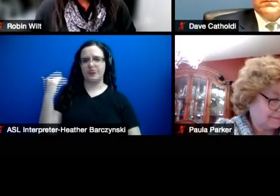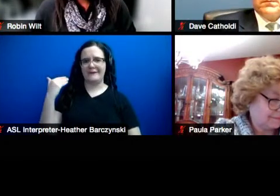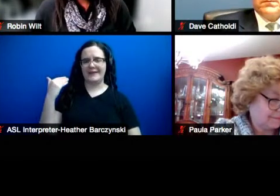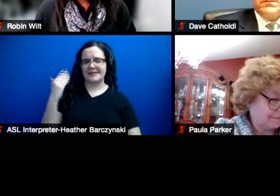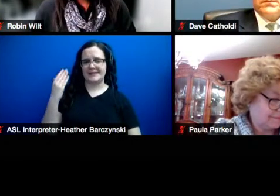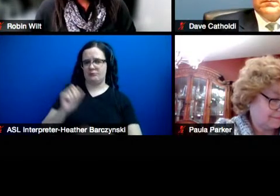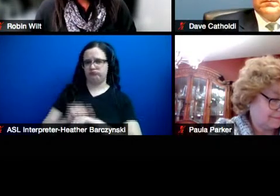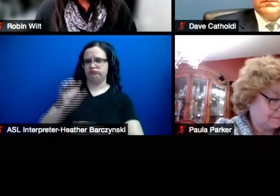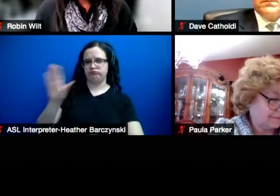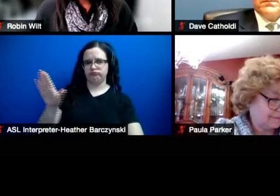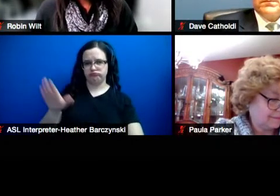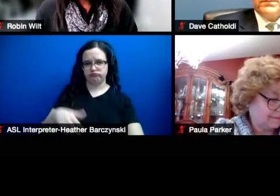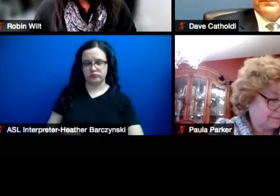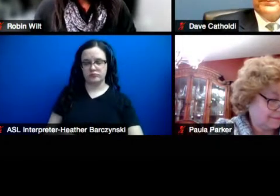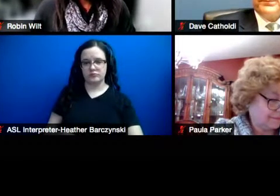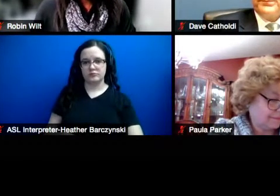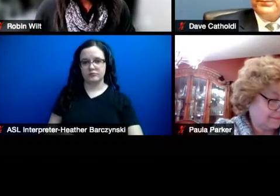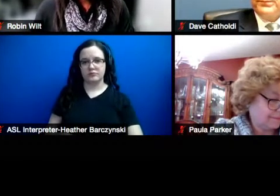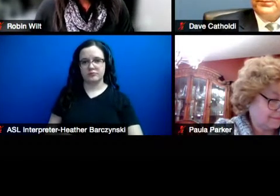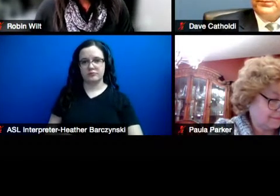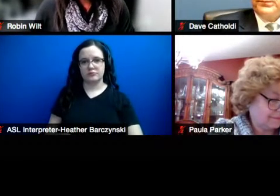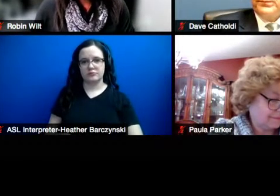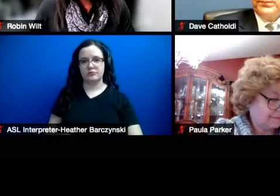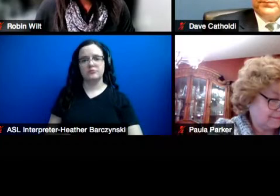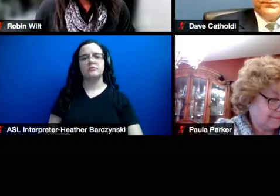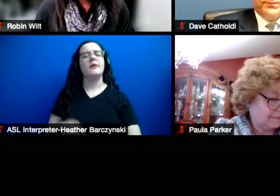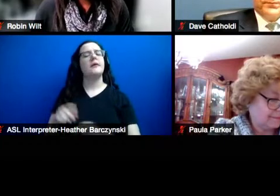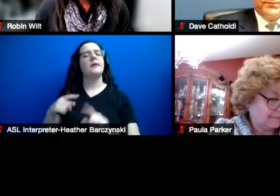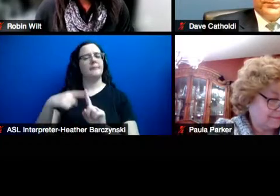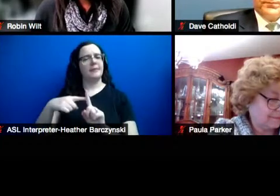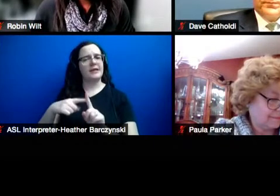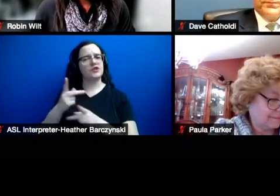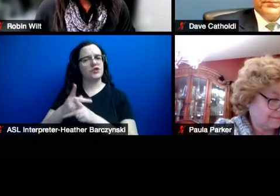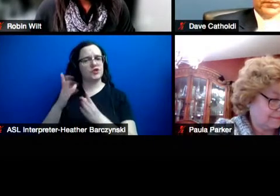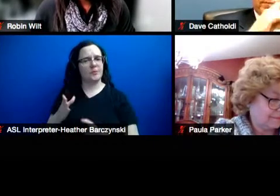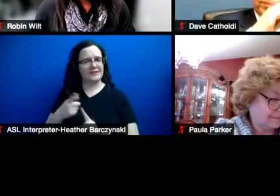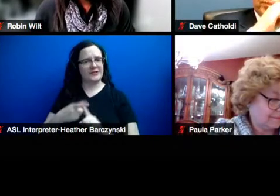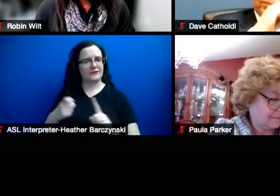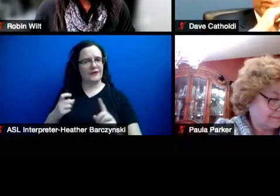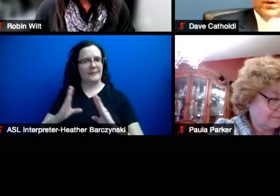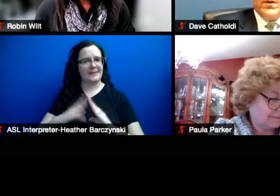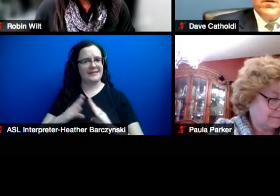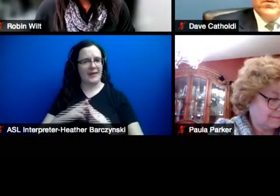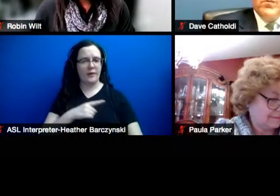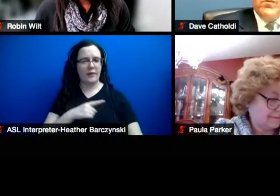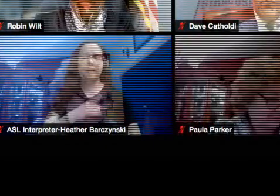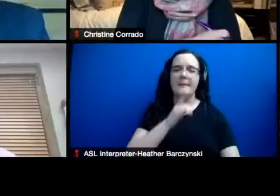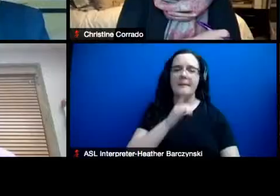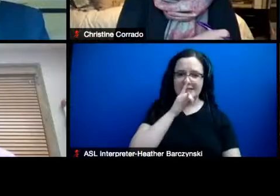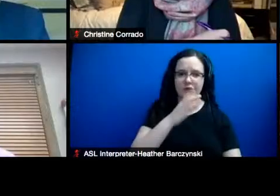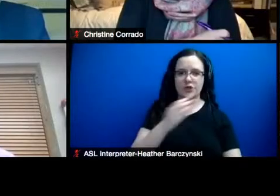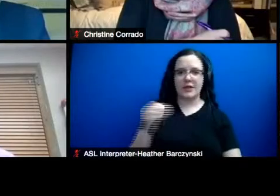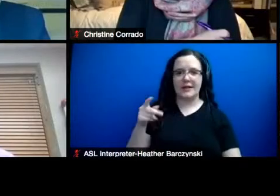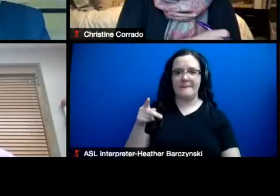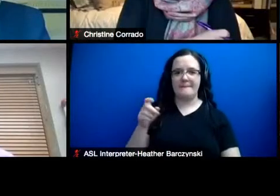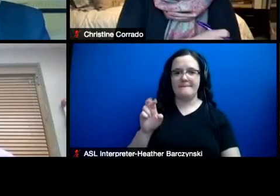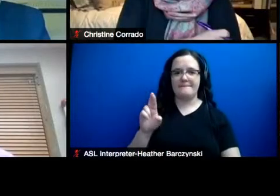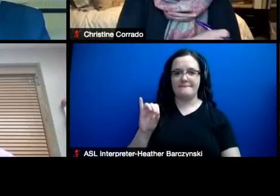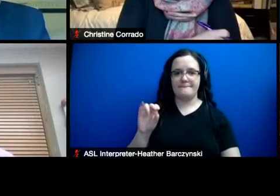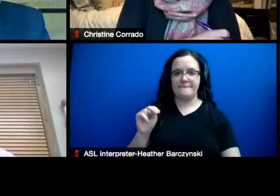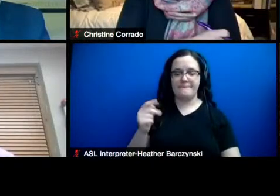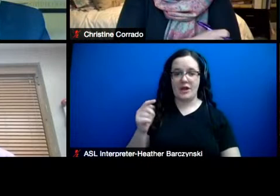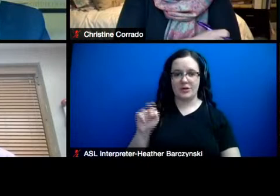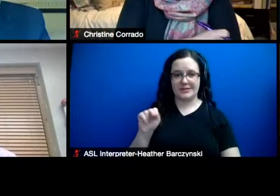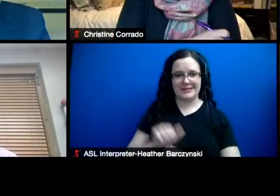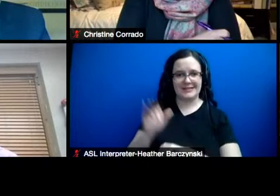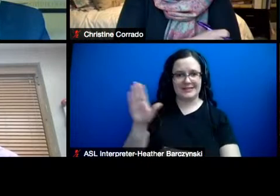submitted, as did the supervisor of Pittsford and Parrington, and a number